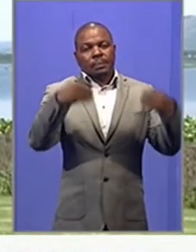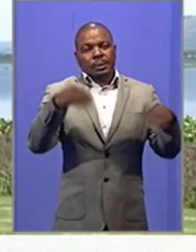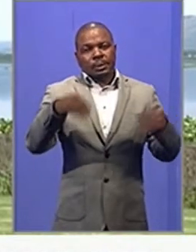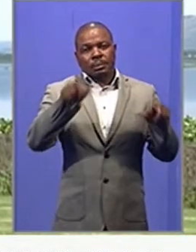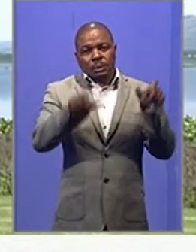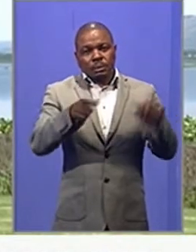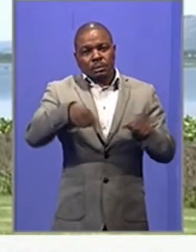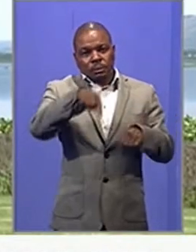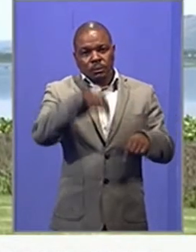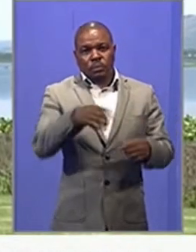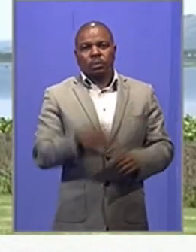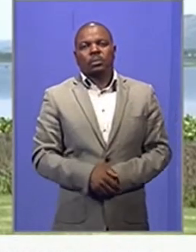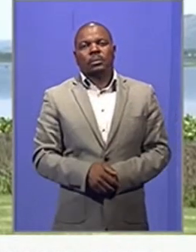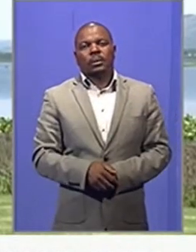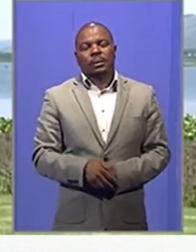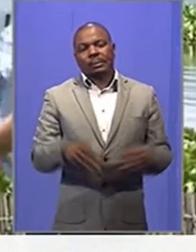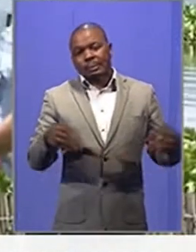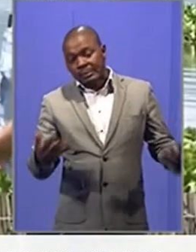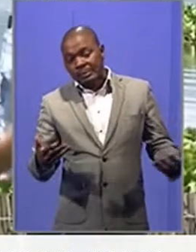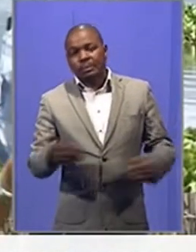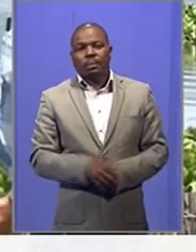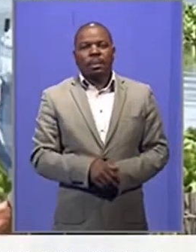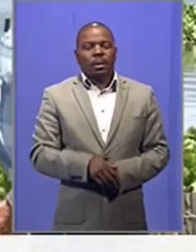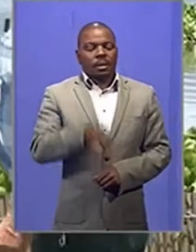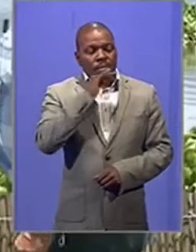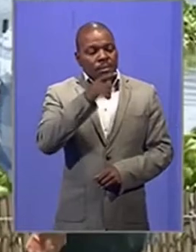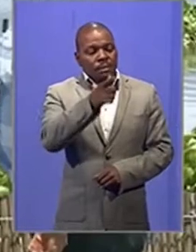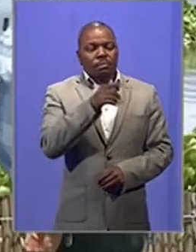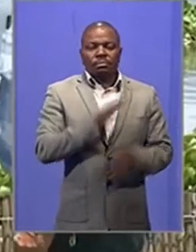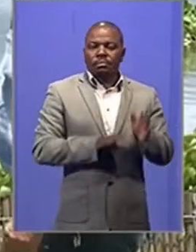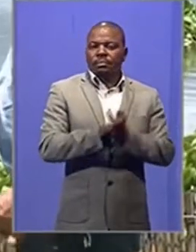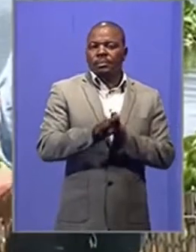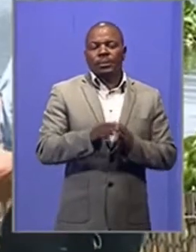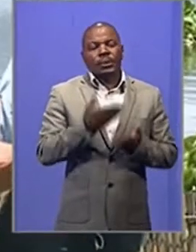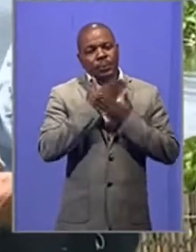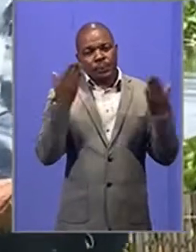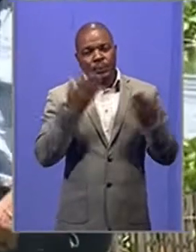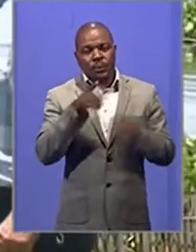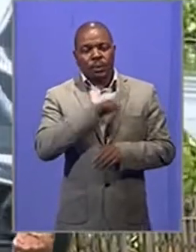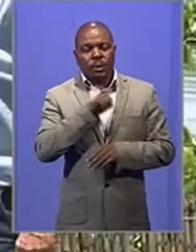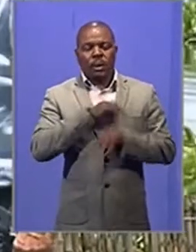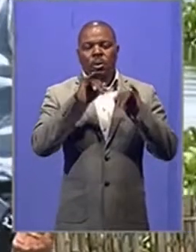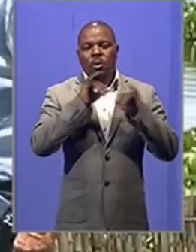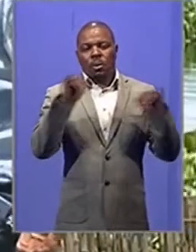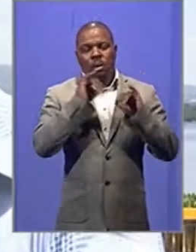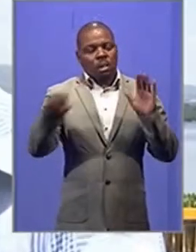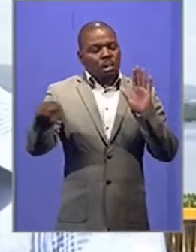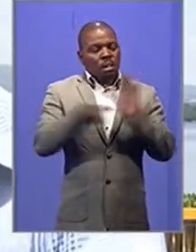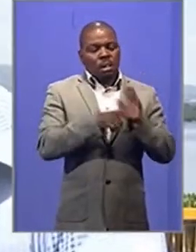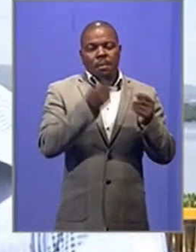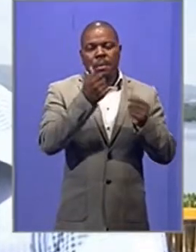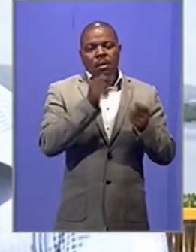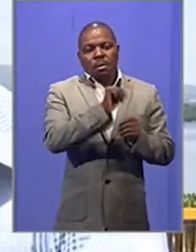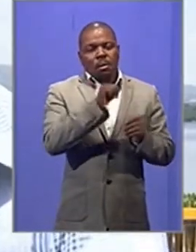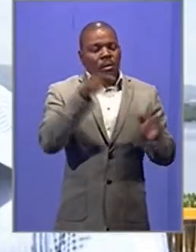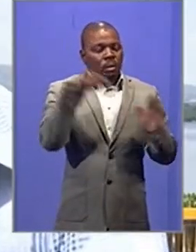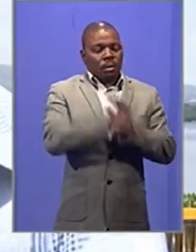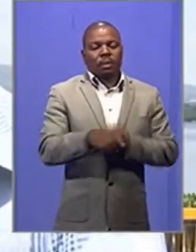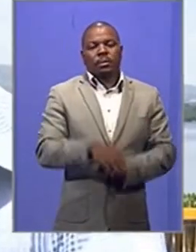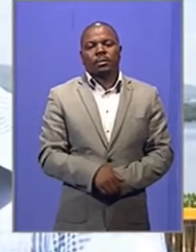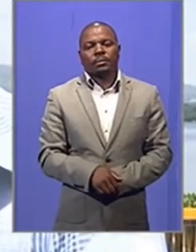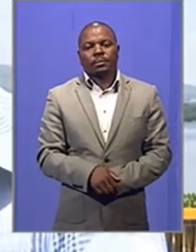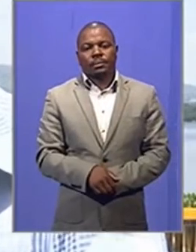lephateng le ba santse ba retelelwa ke go itharabologelwa go tswa mo manokonokong a ditatlhegelo tsa letseno. So